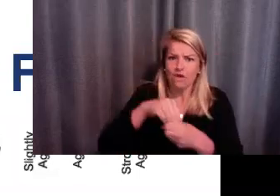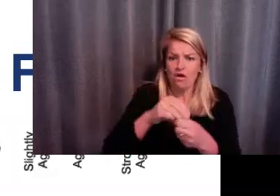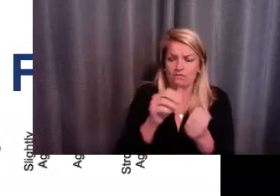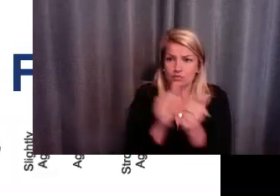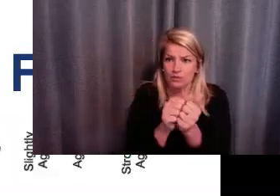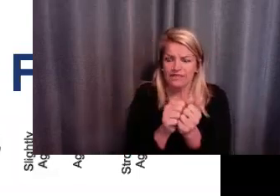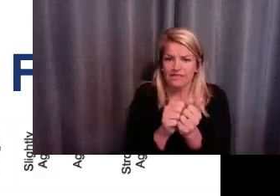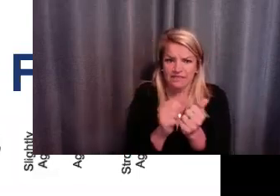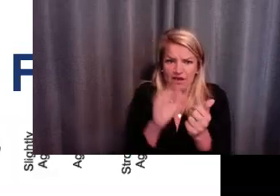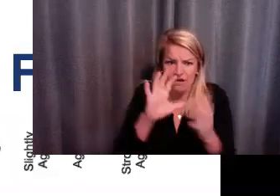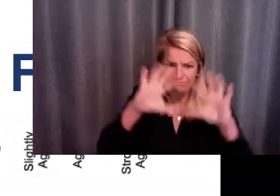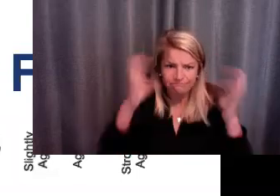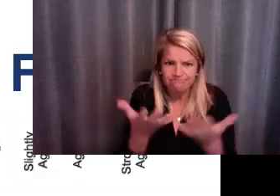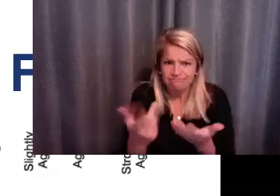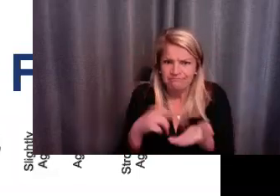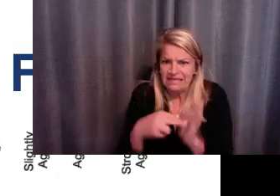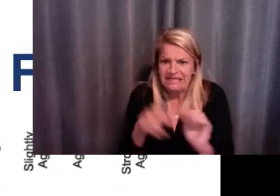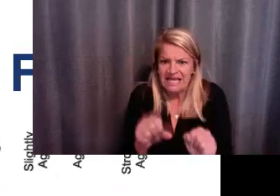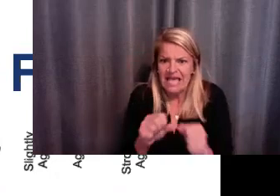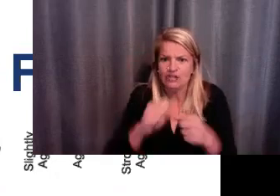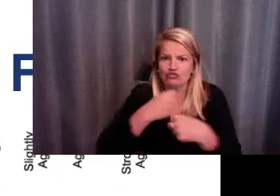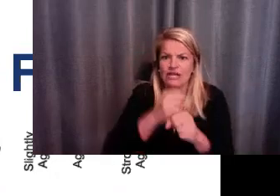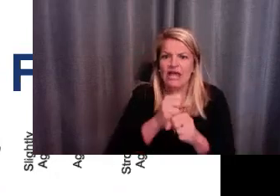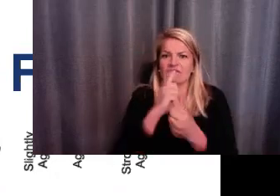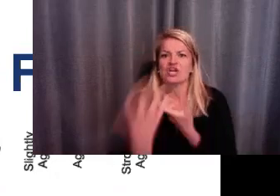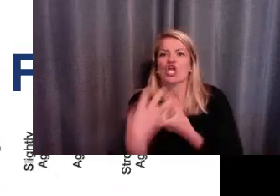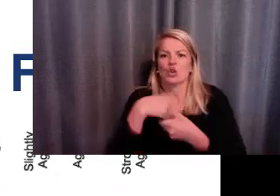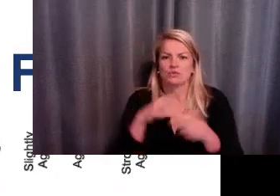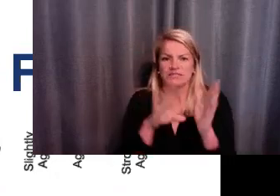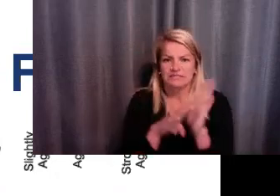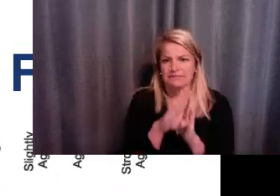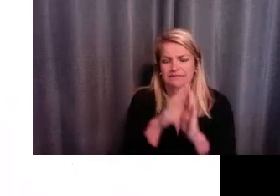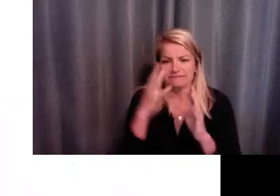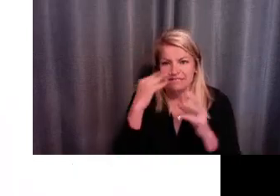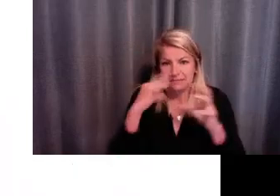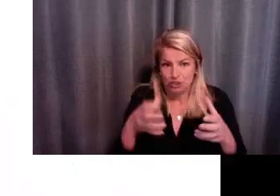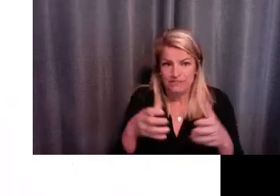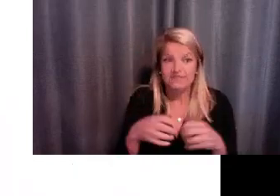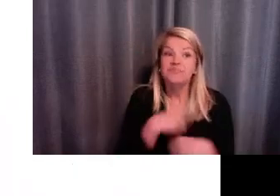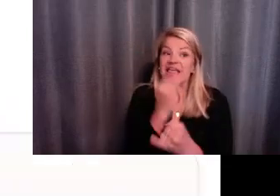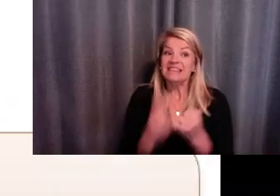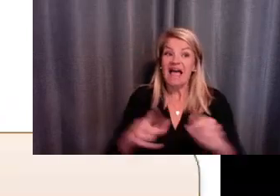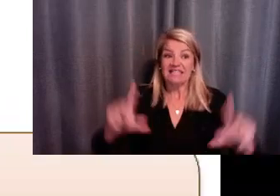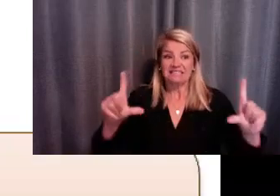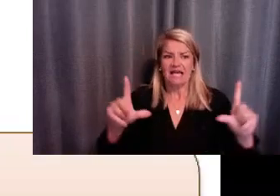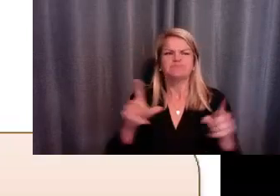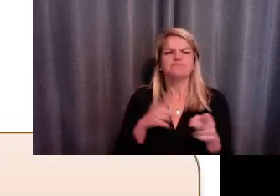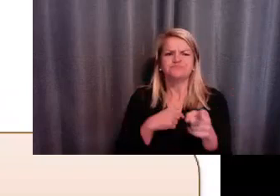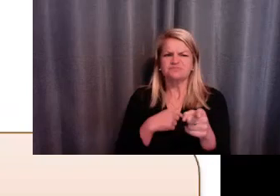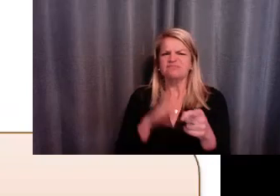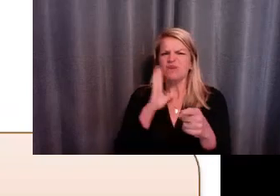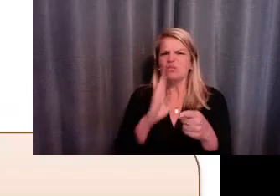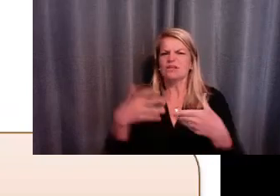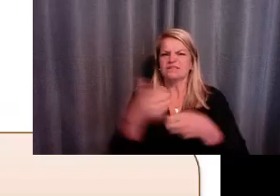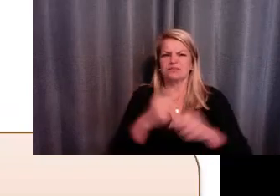to create a truly inclusive experience. The final slide summarizes the three